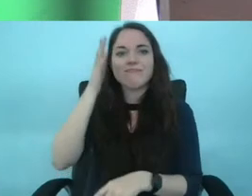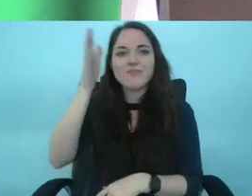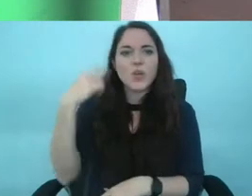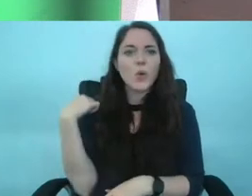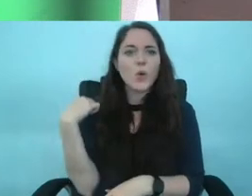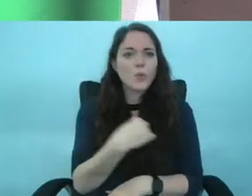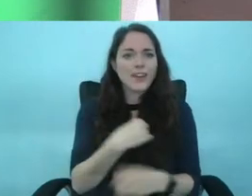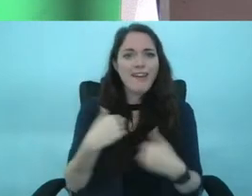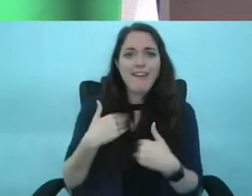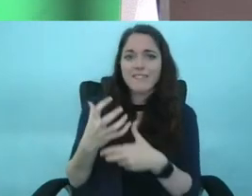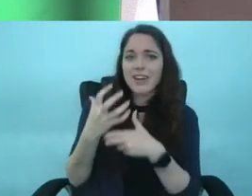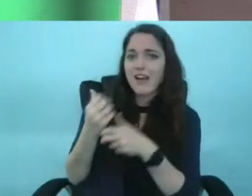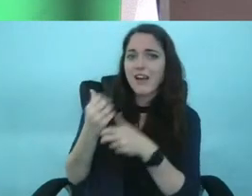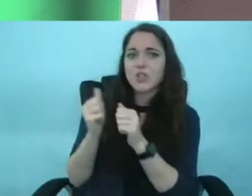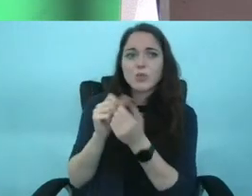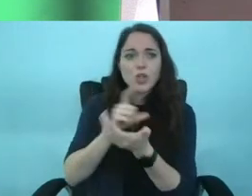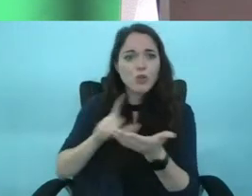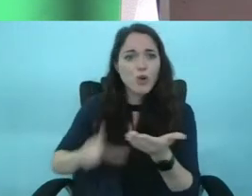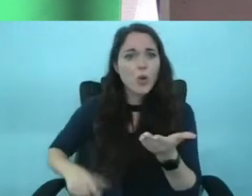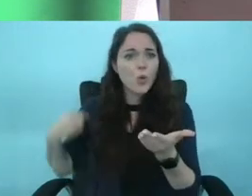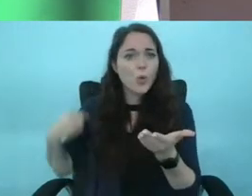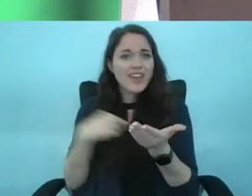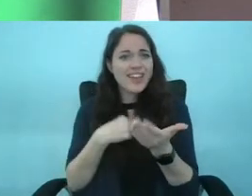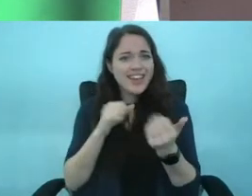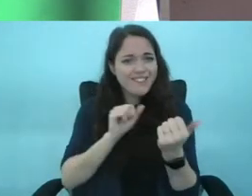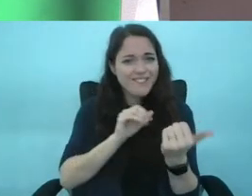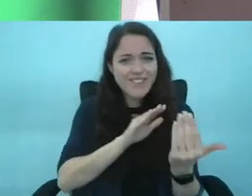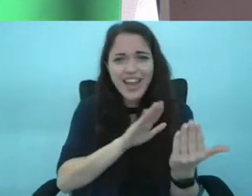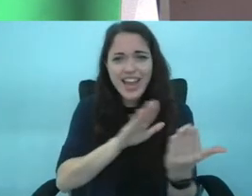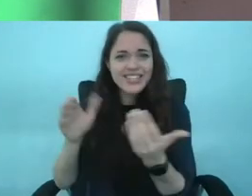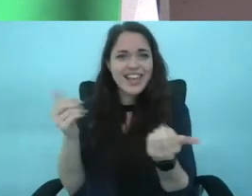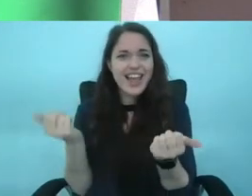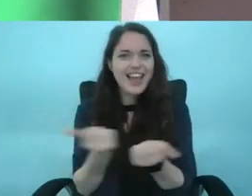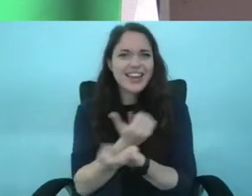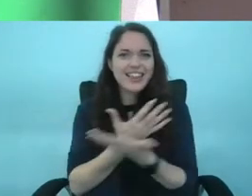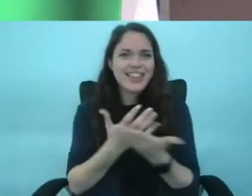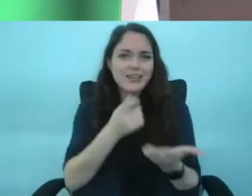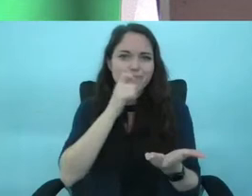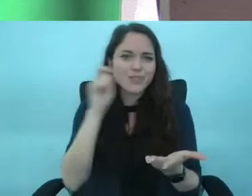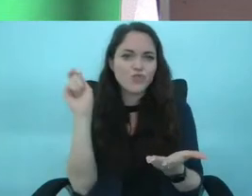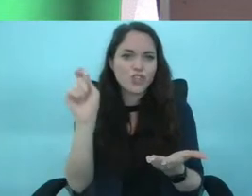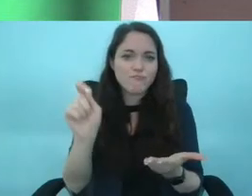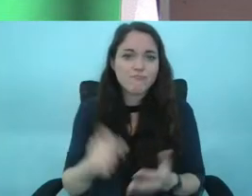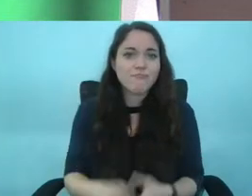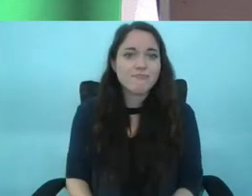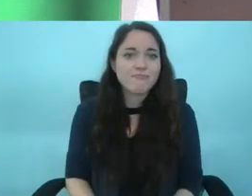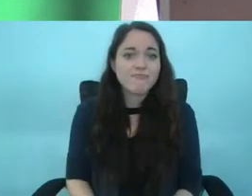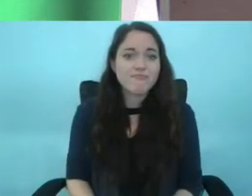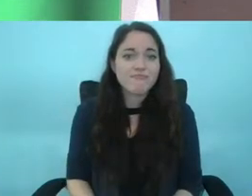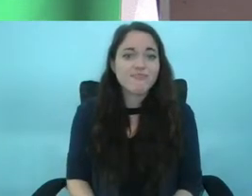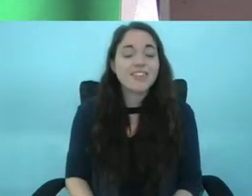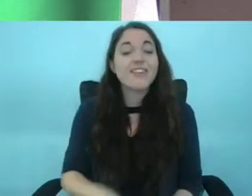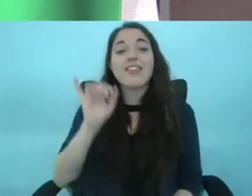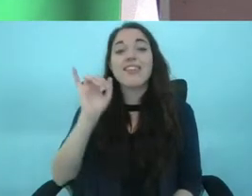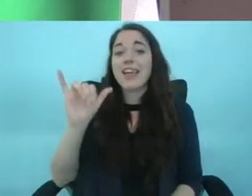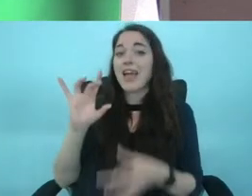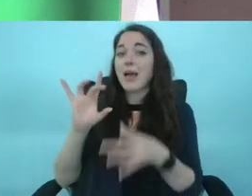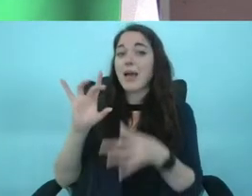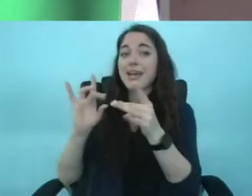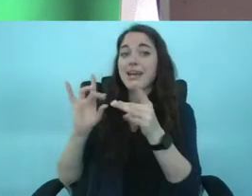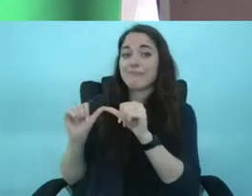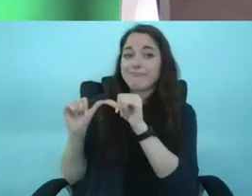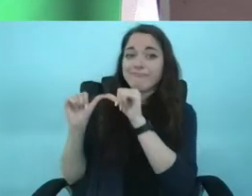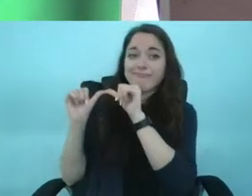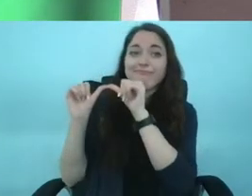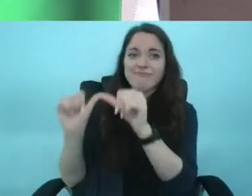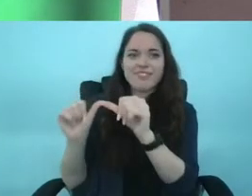forward and face whatever lies ahead of us. That message is enduring and is important